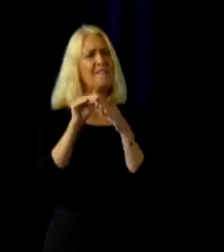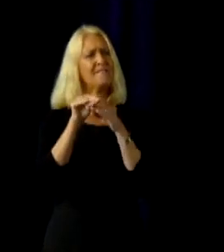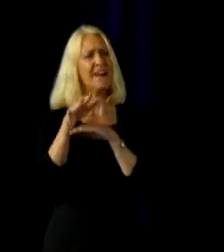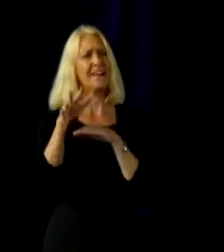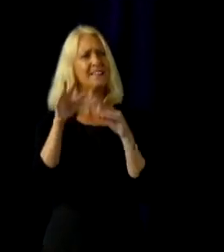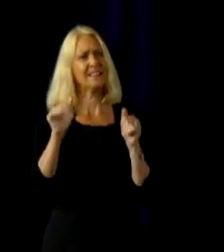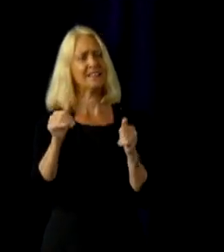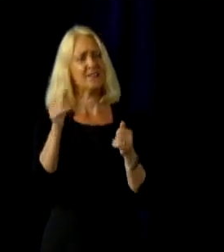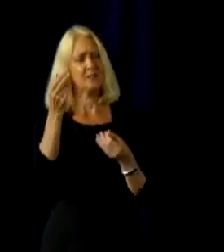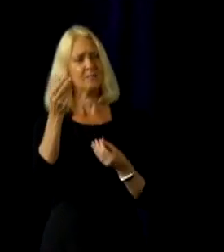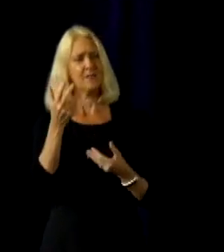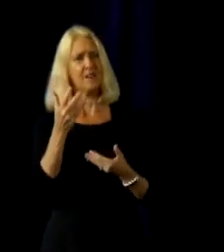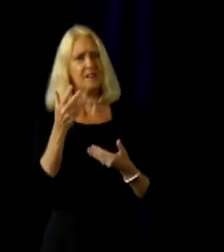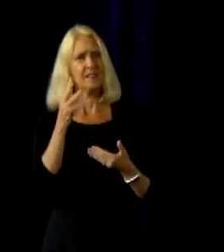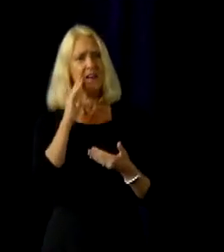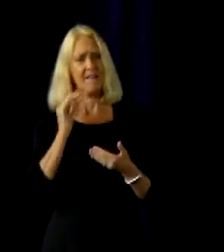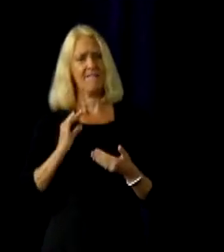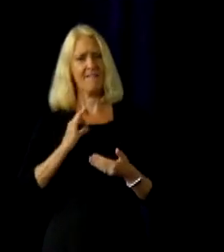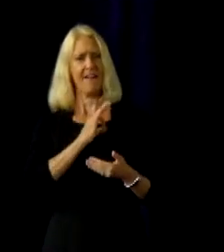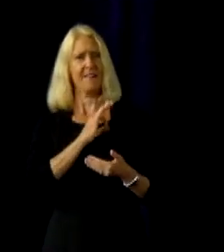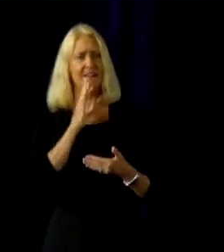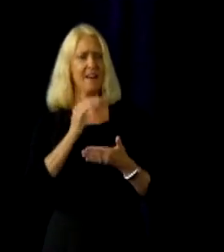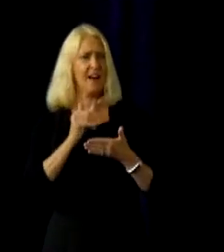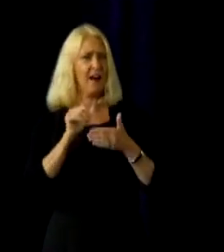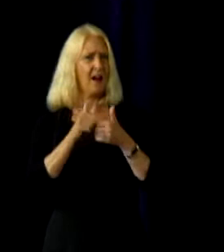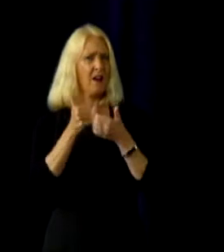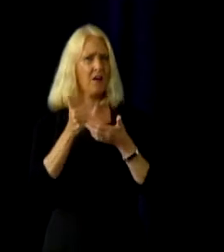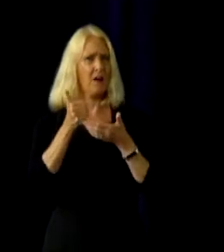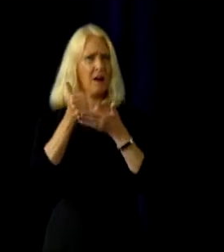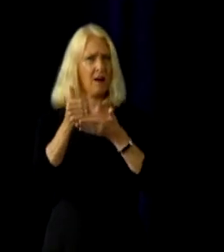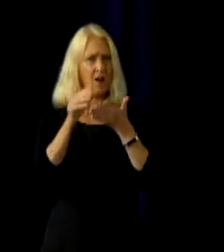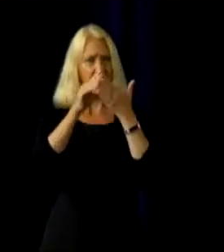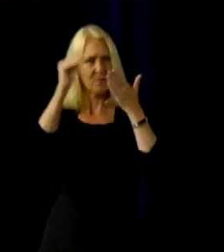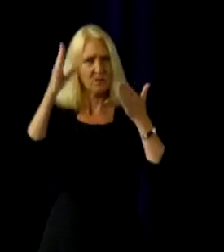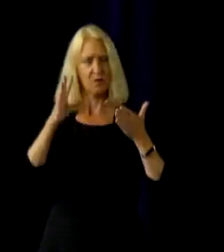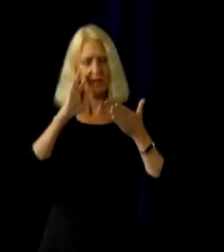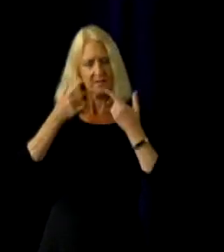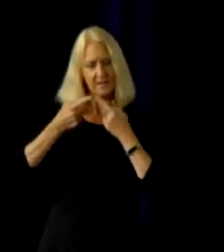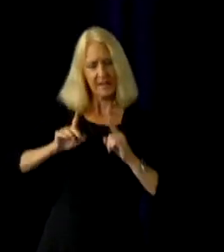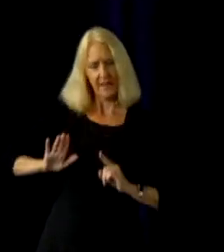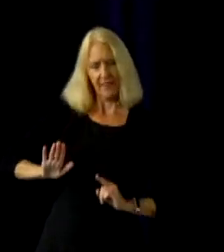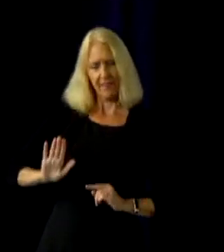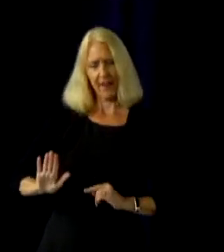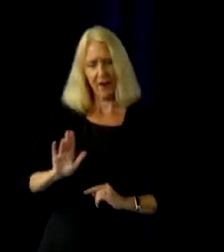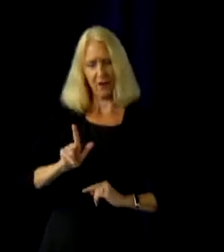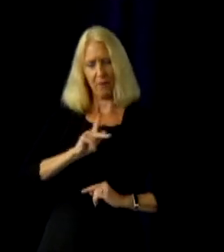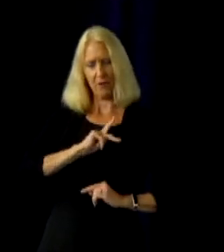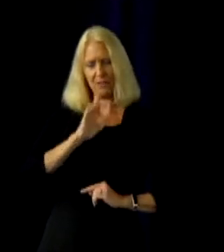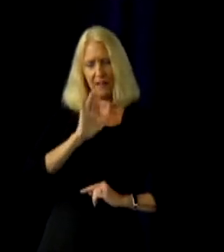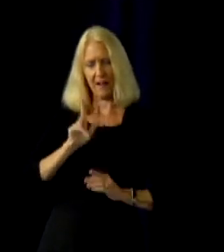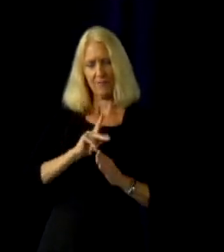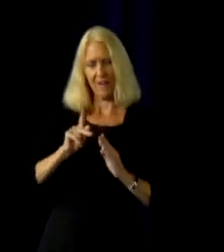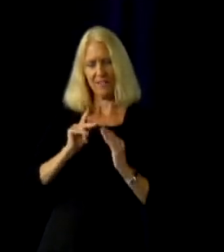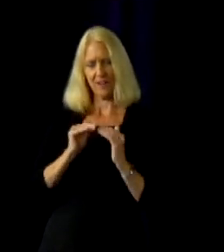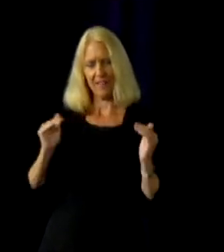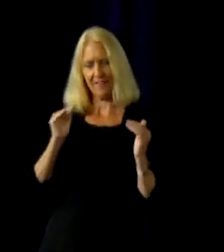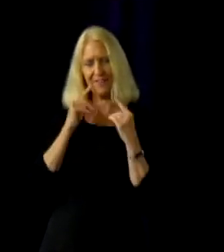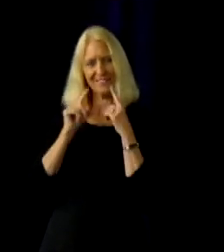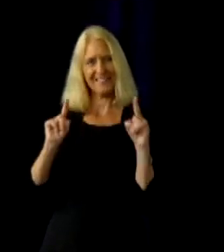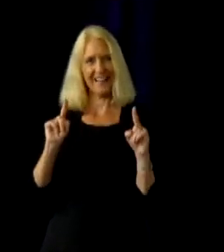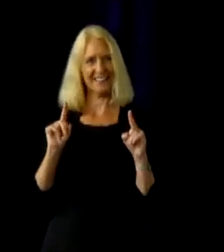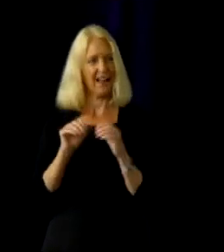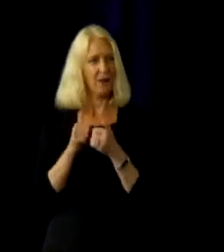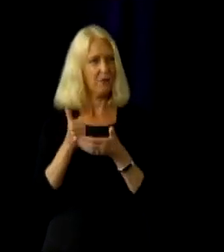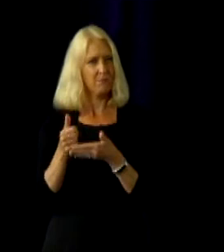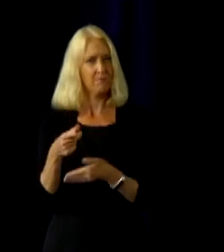to help us inspire our current students to reach their own personal and professional levels of success? Dr. Burns?